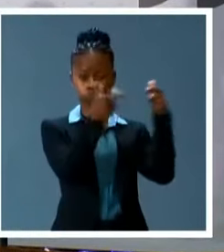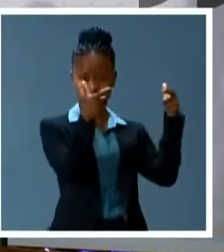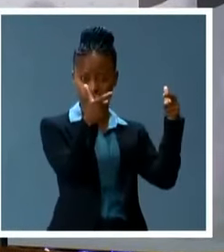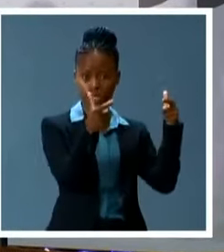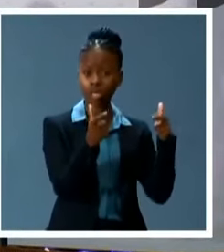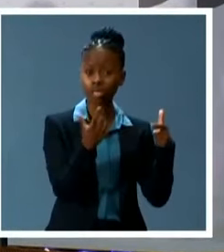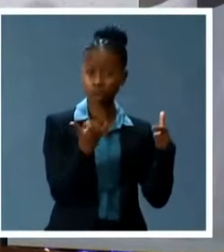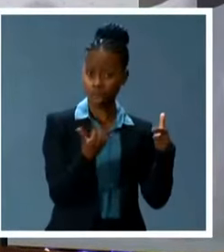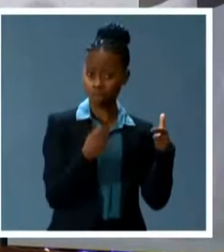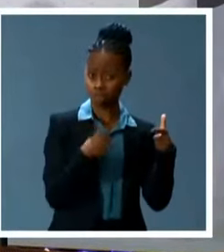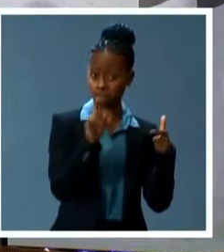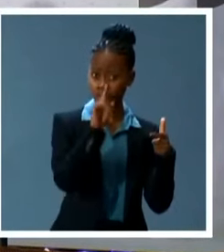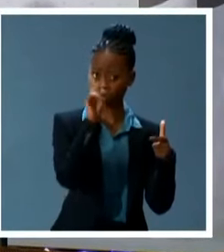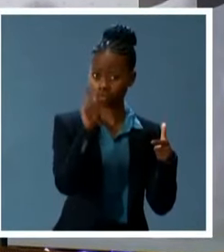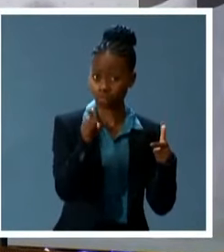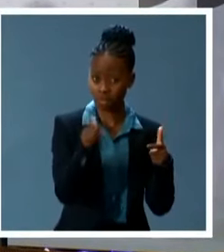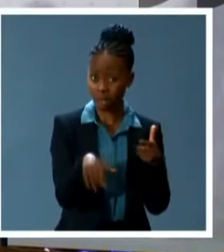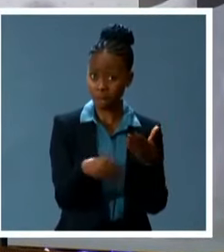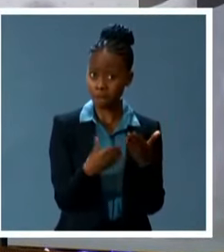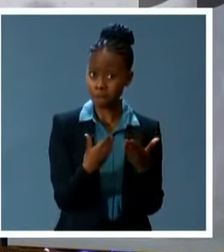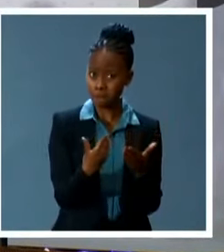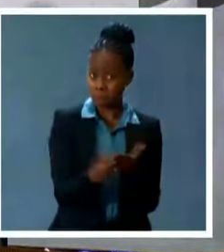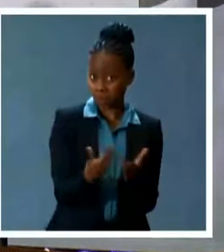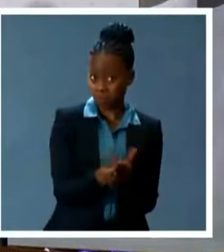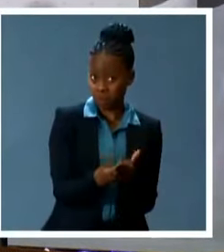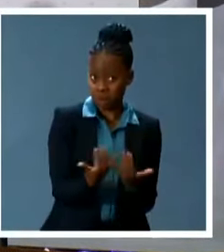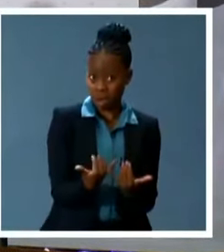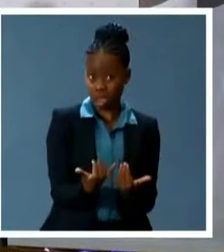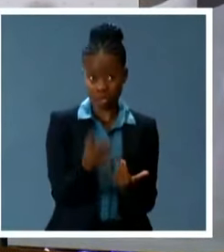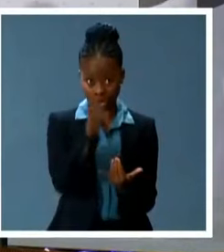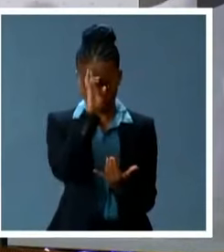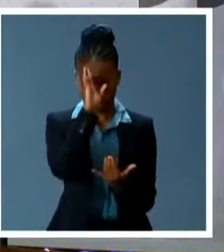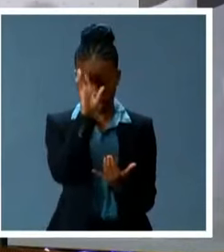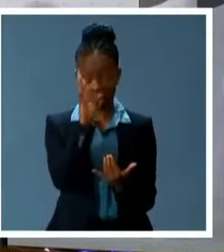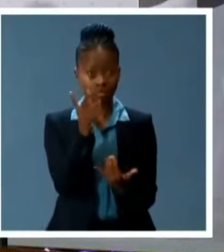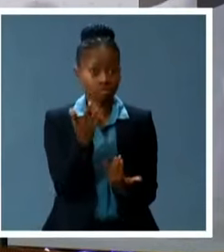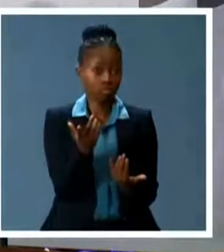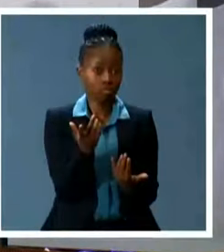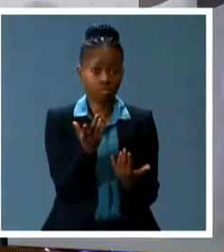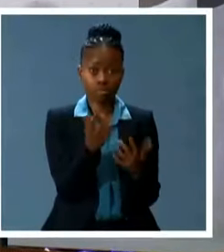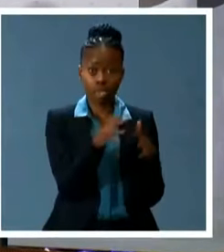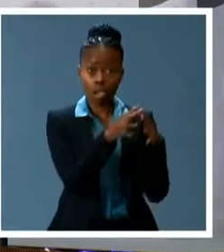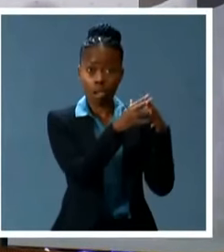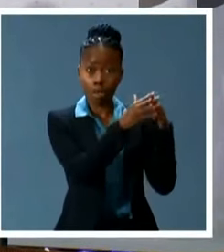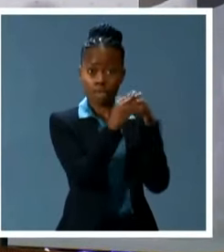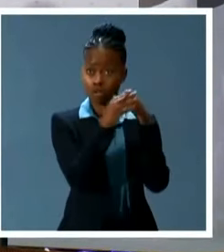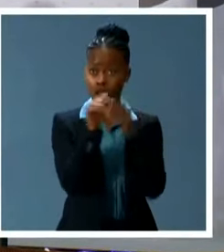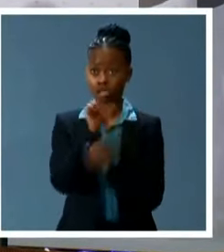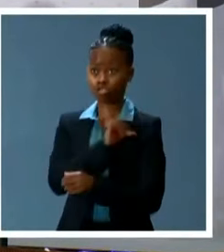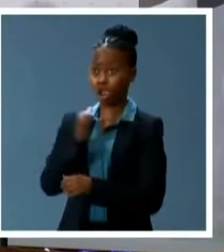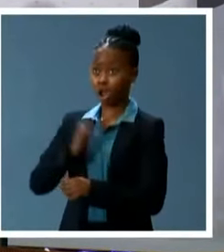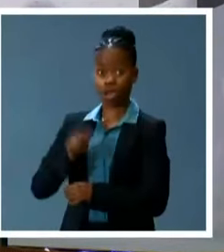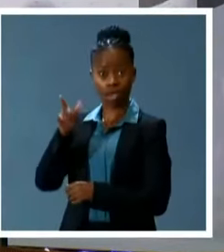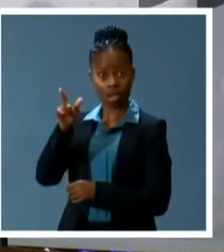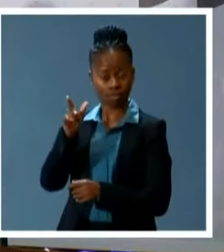truly digital economy when power remains so concentrated in those two powers?